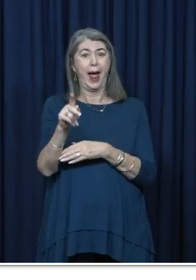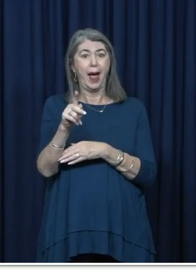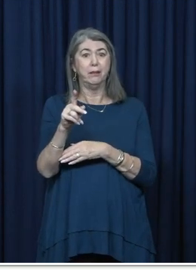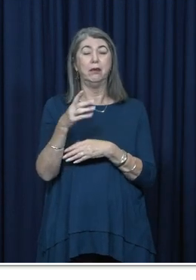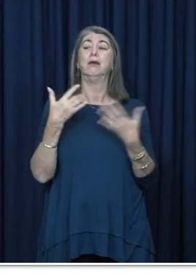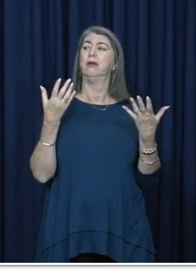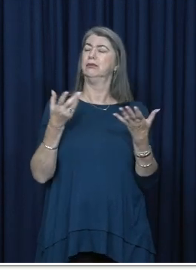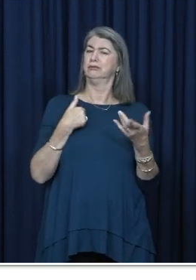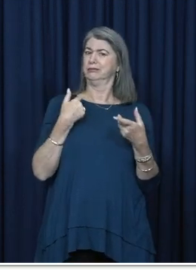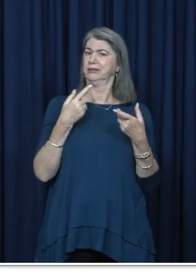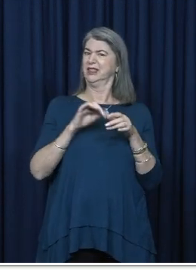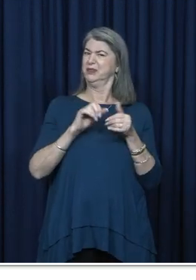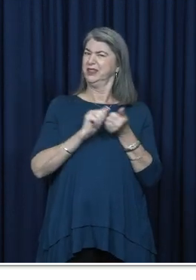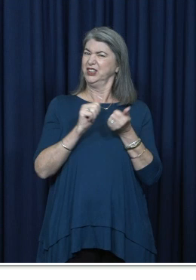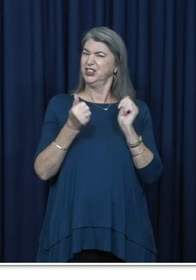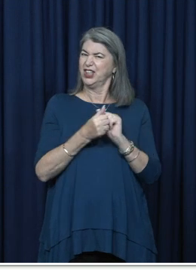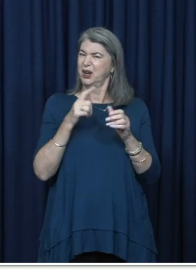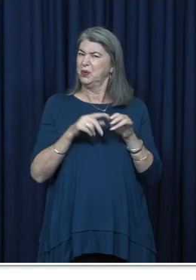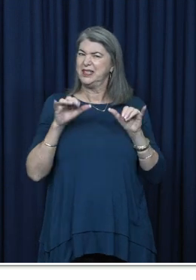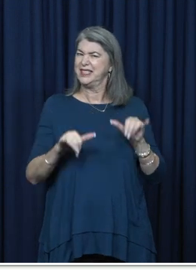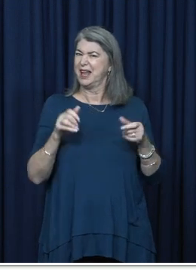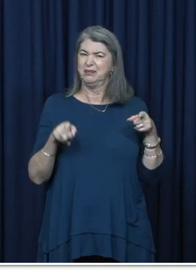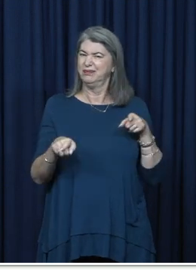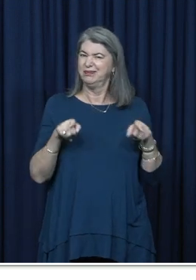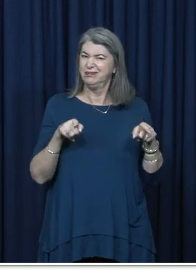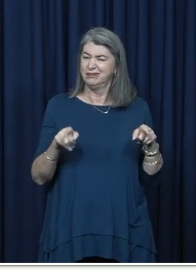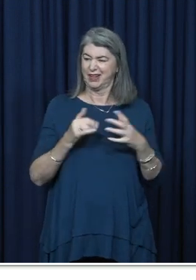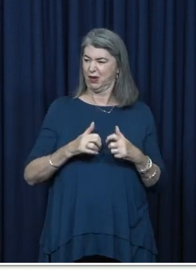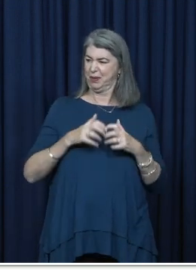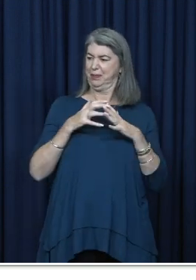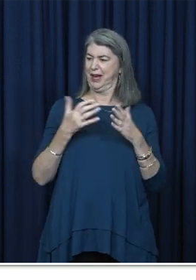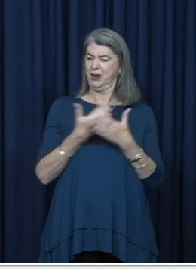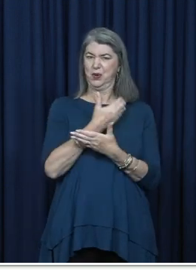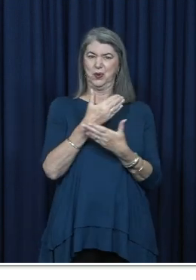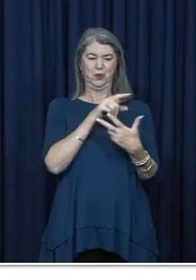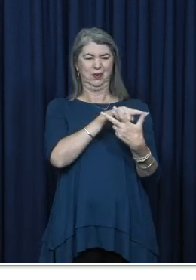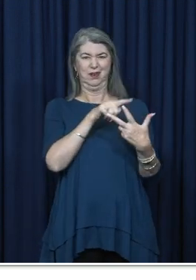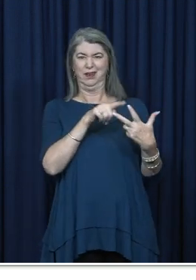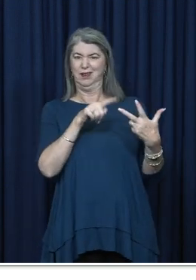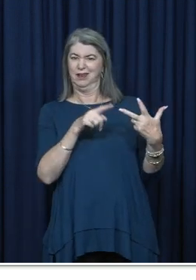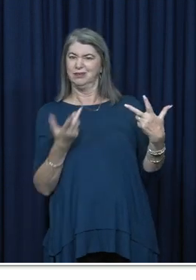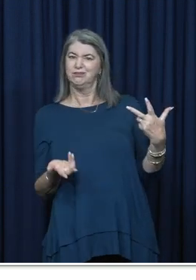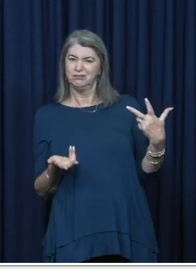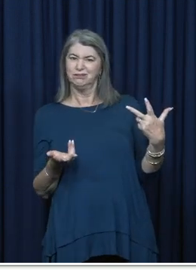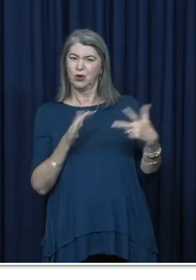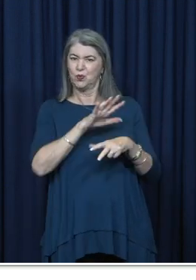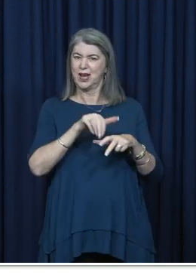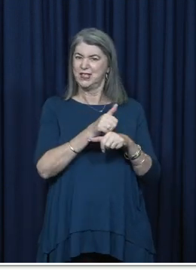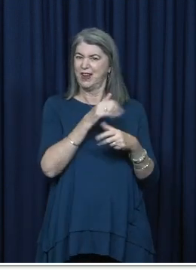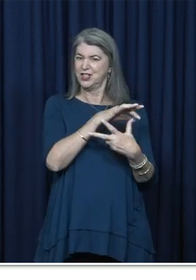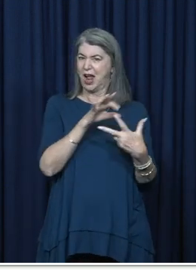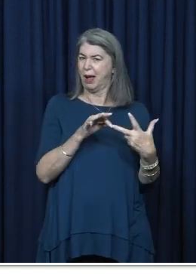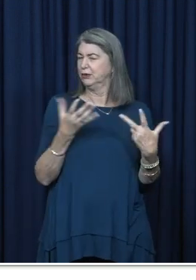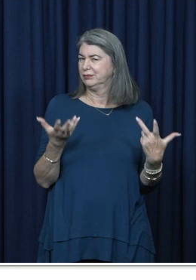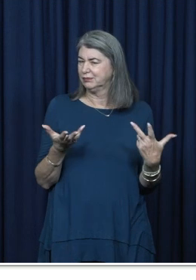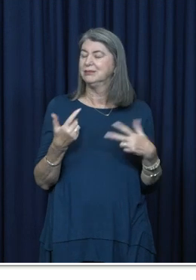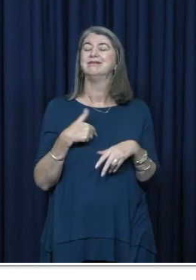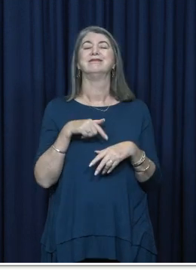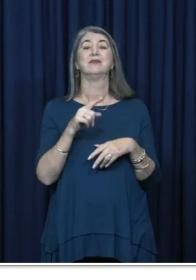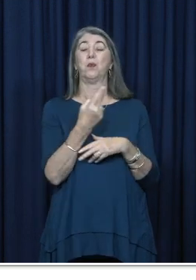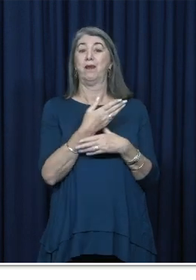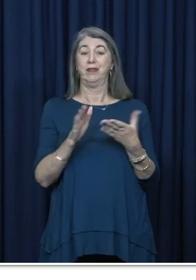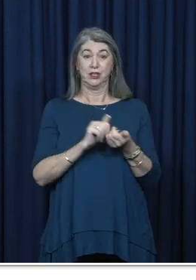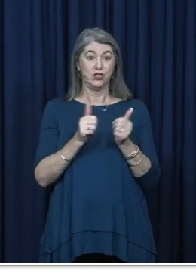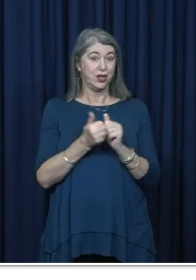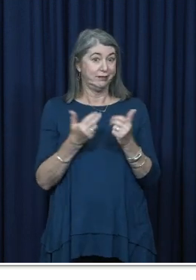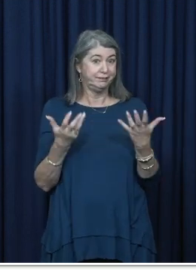probably wondering what has changed and what has stayed the same now that we implemented these 3 new ParaTransit reservation options. So one thing that